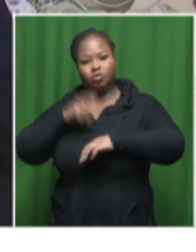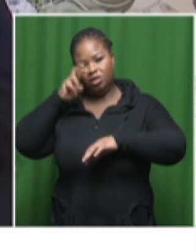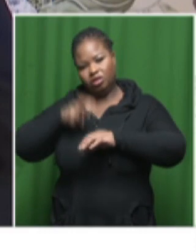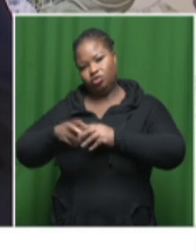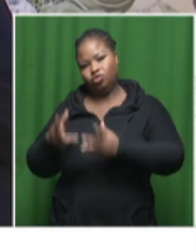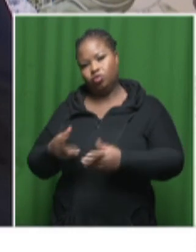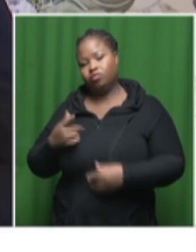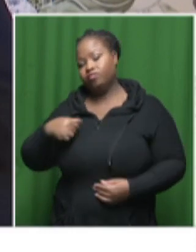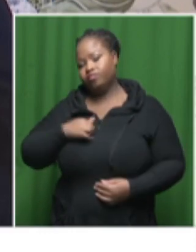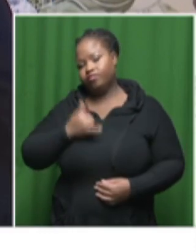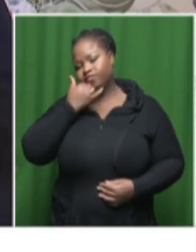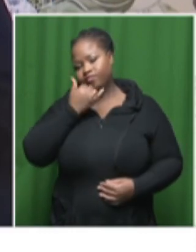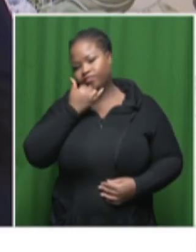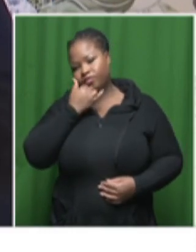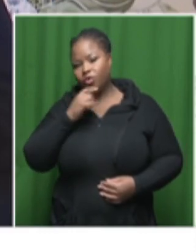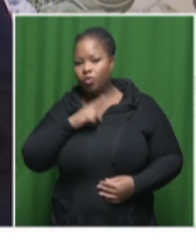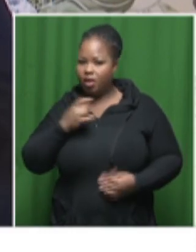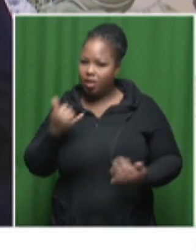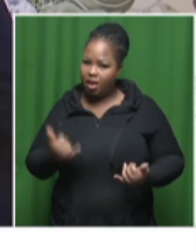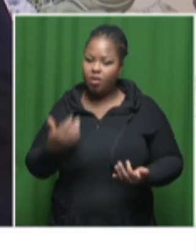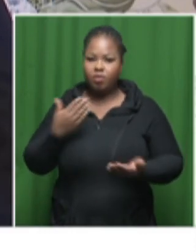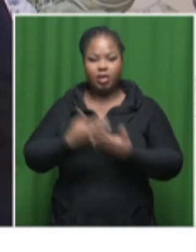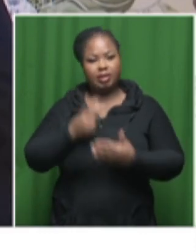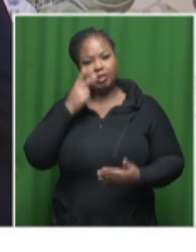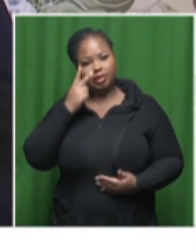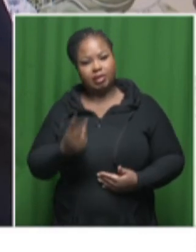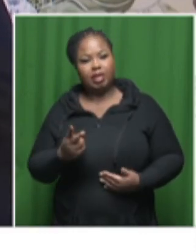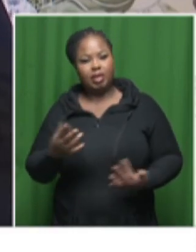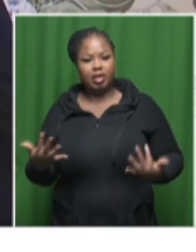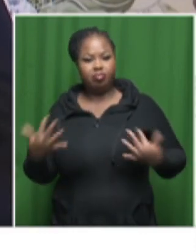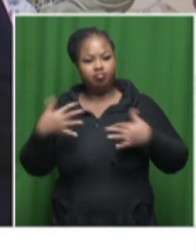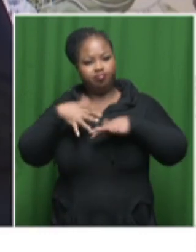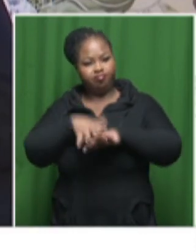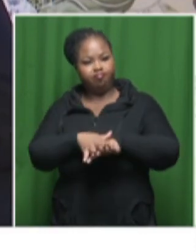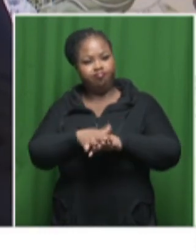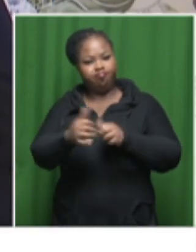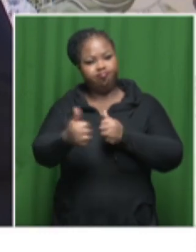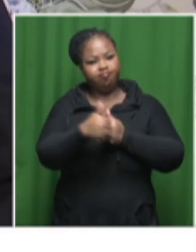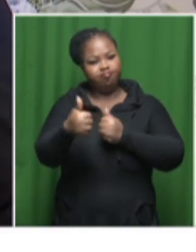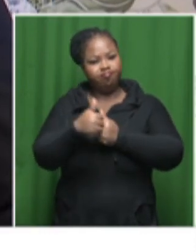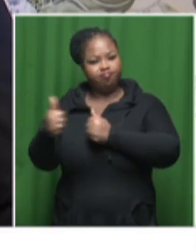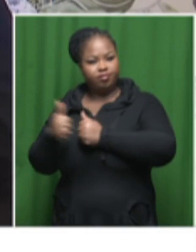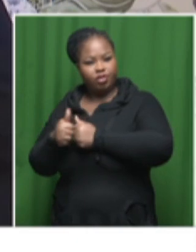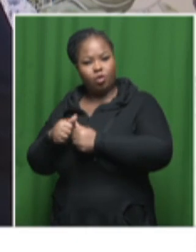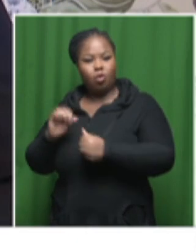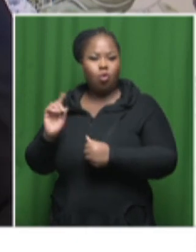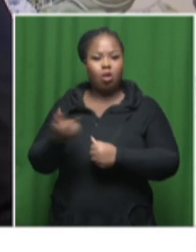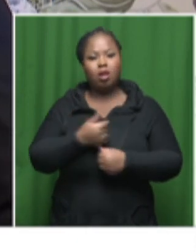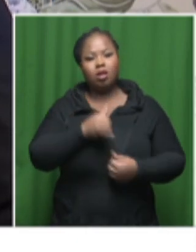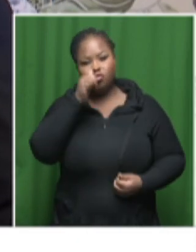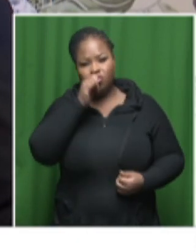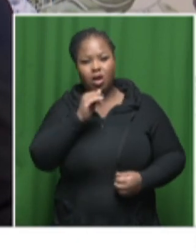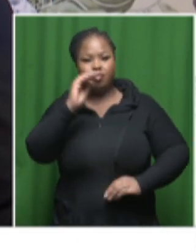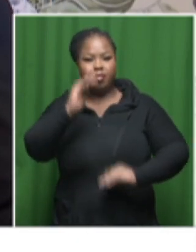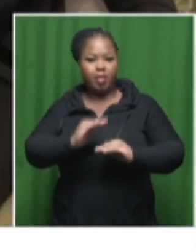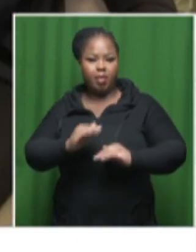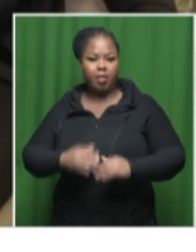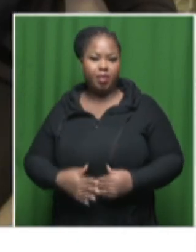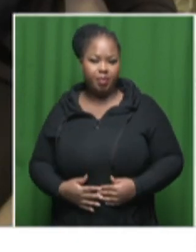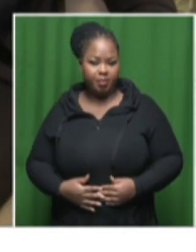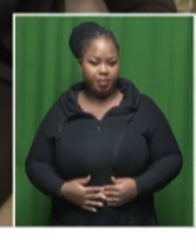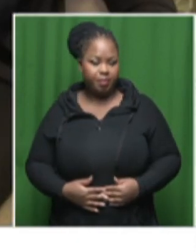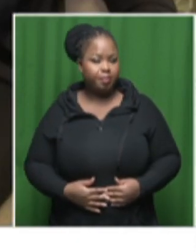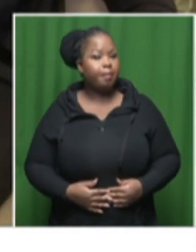are grateful that we are beginning to see the convergence of all stakeholders in society to fight crime of whatever nature.